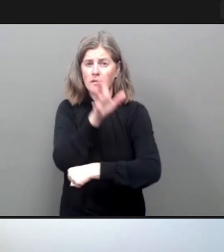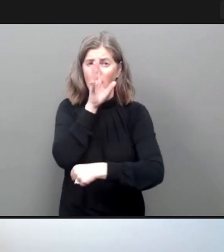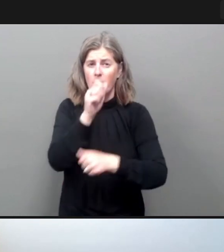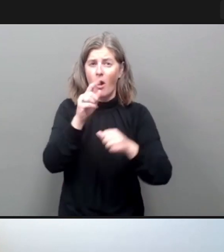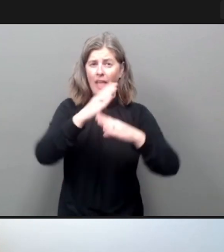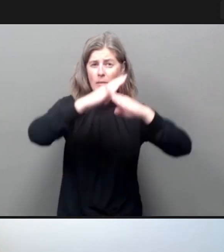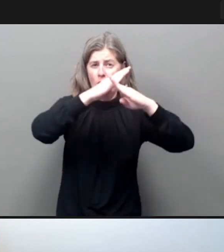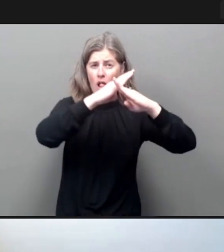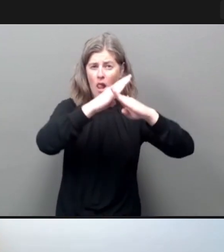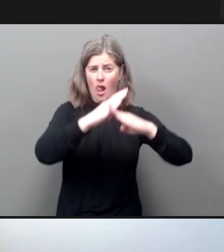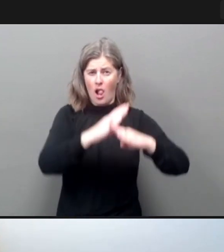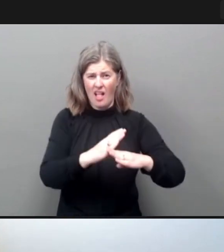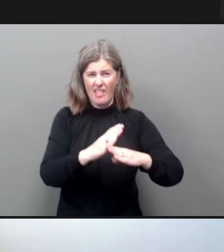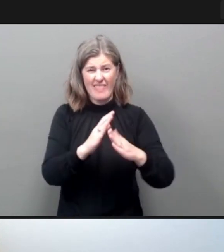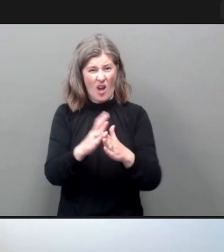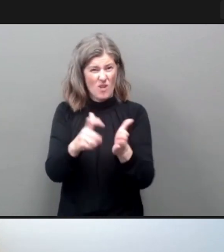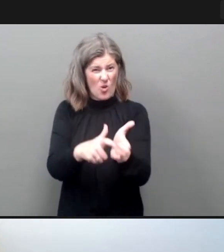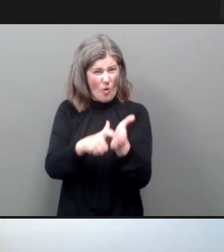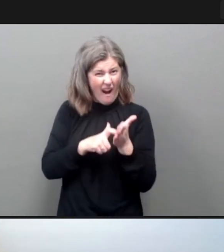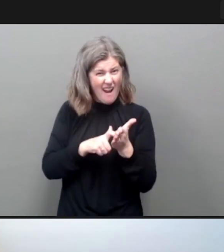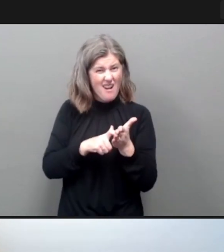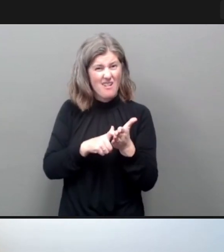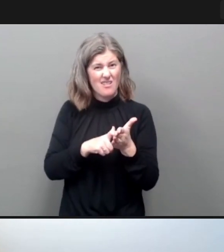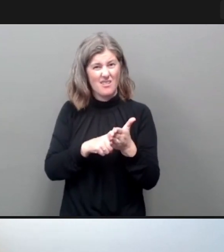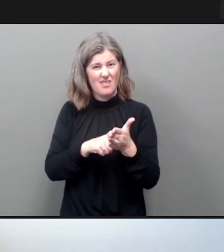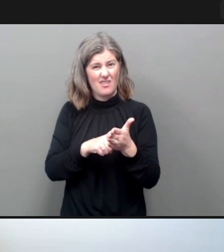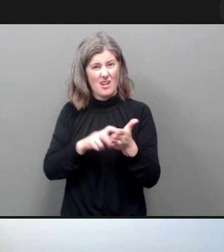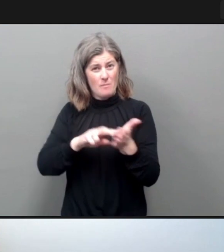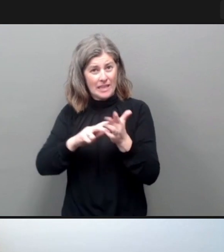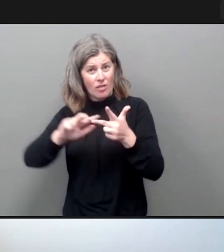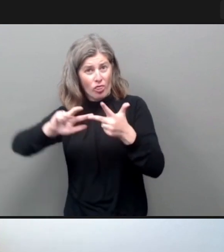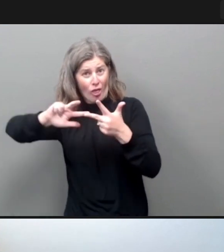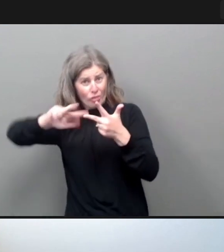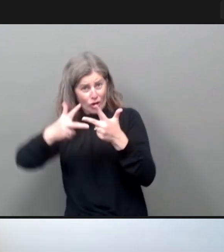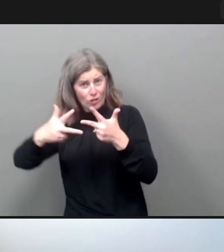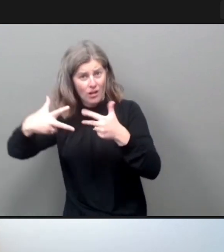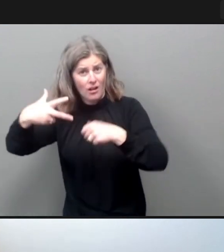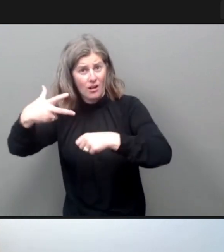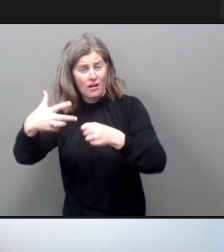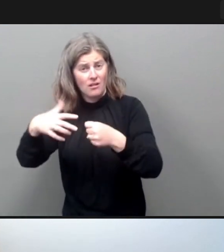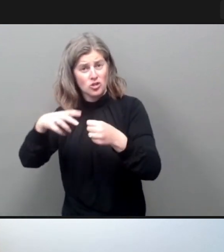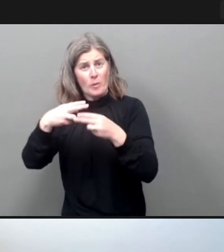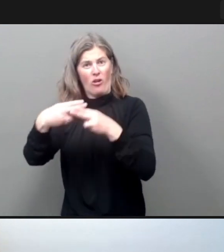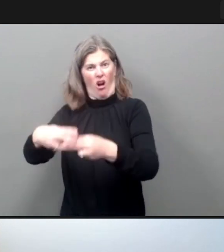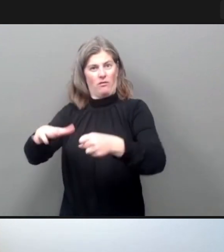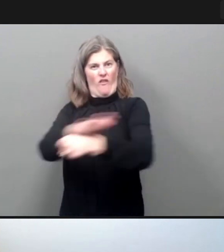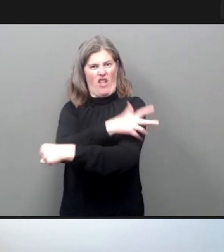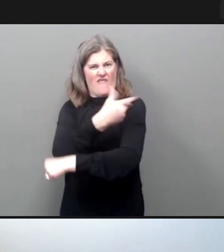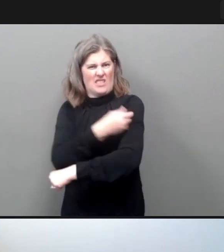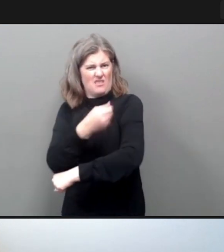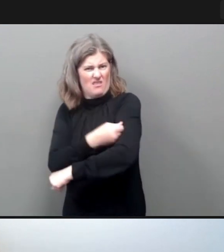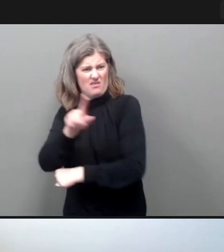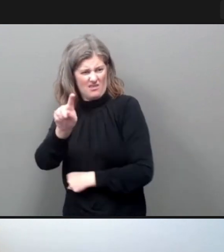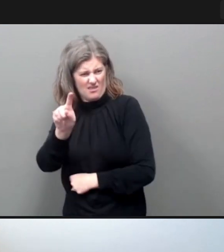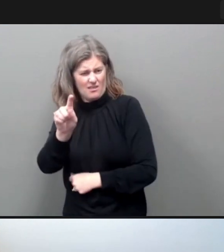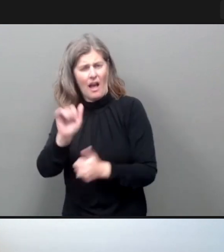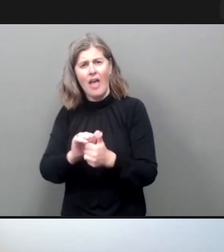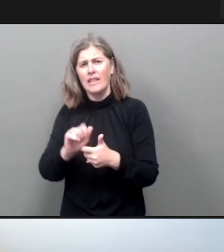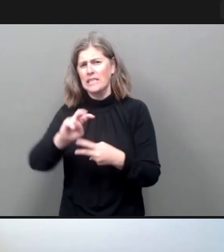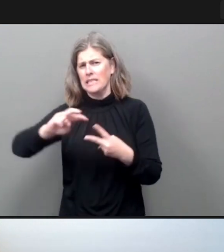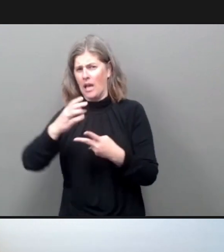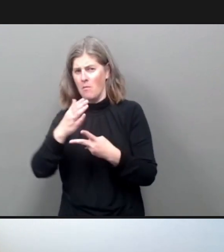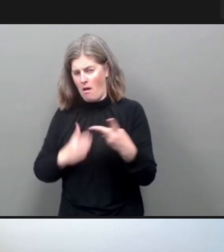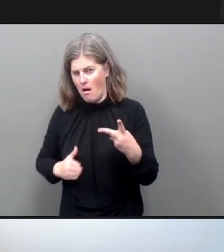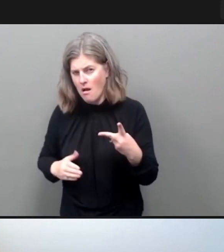Could that now require us to also have our booster in order to be fully vaccinated? And the second part of that question